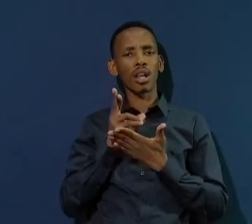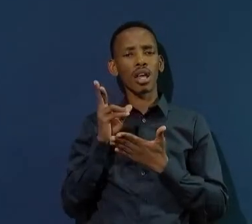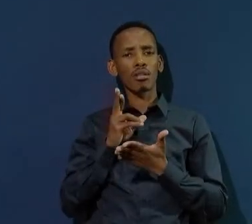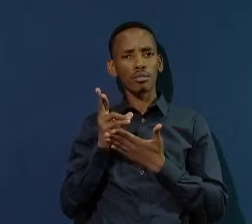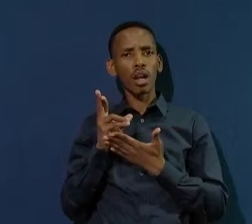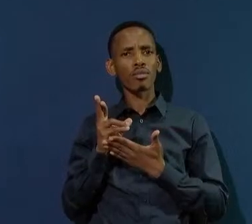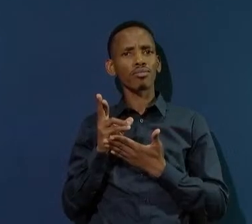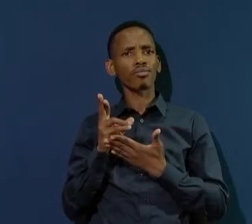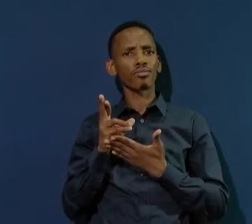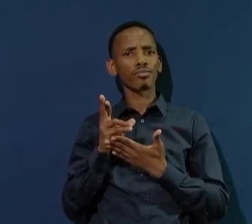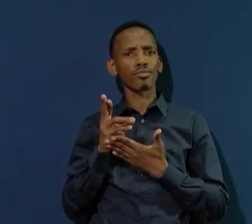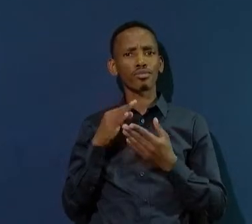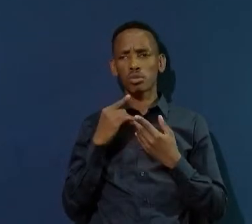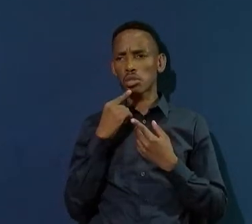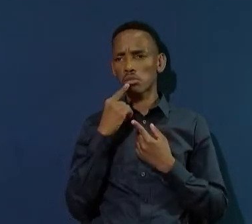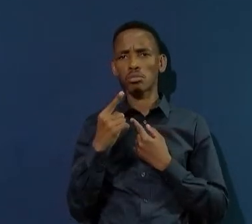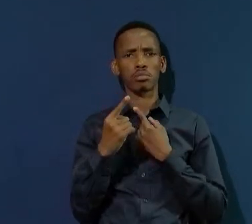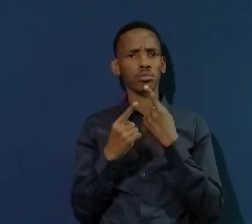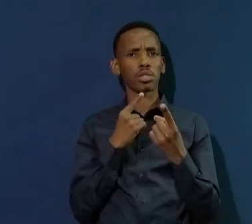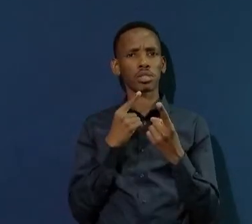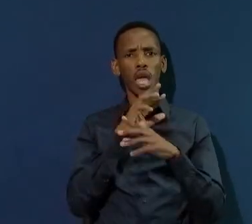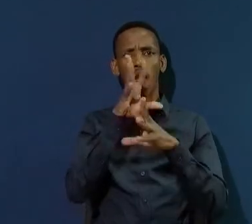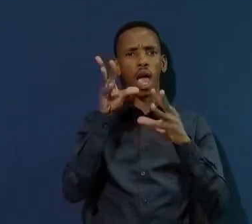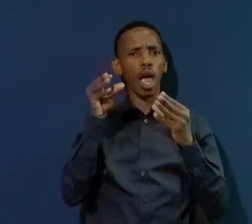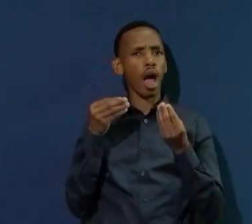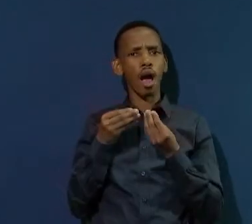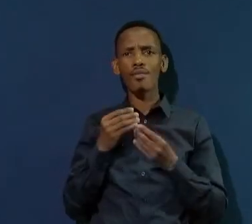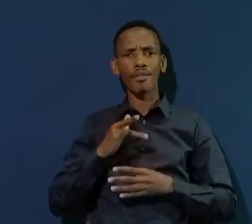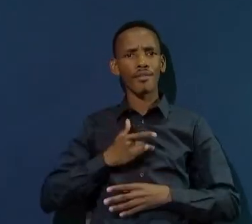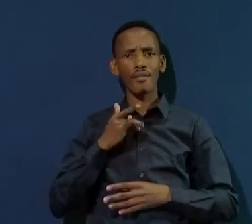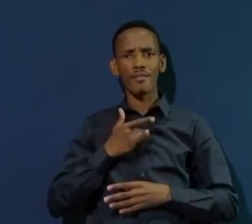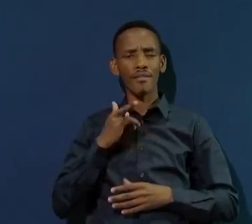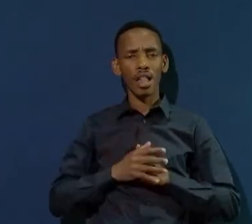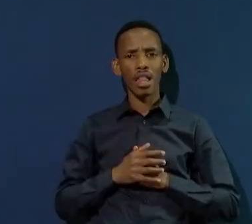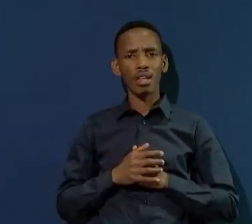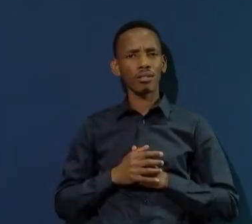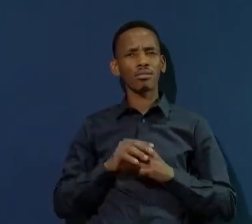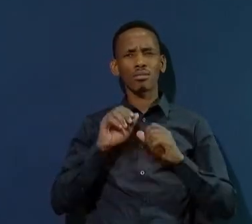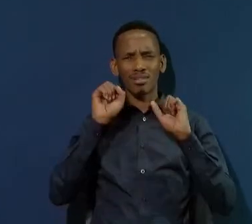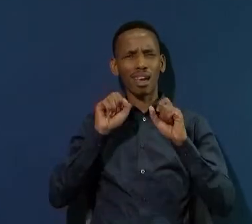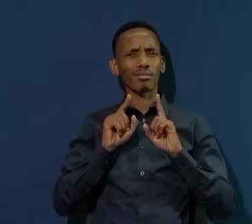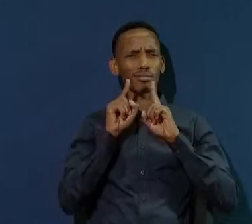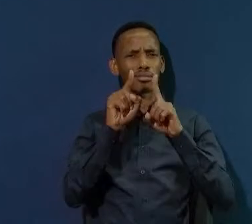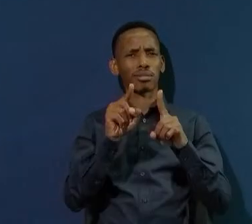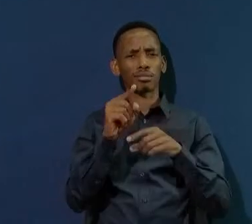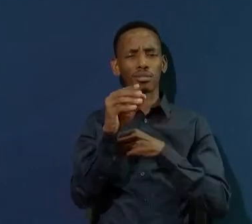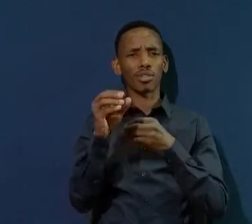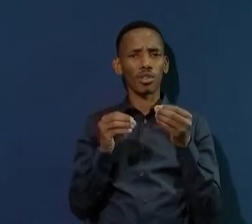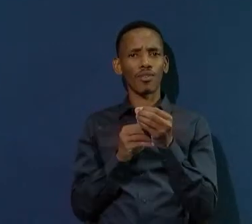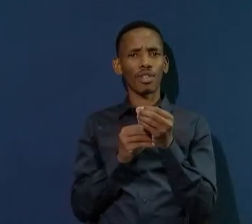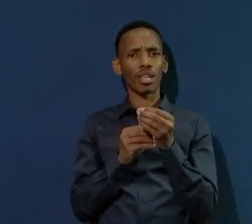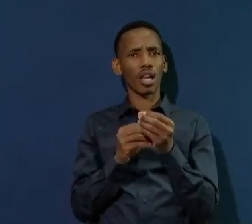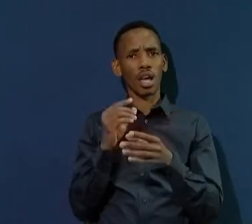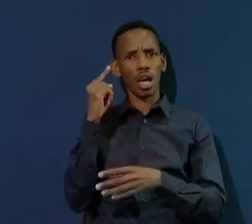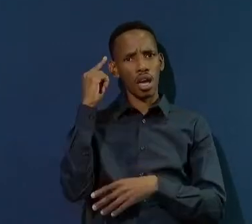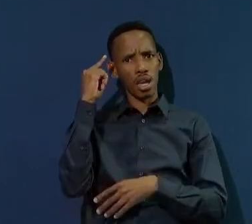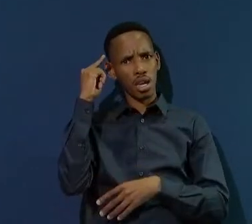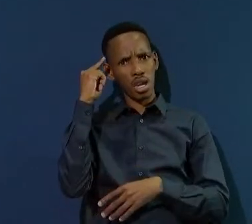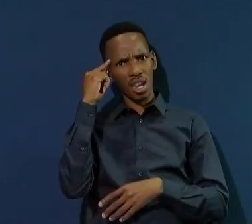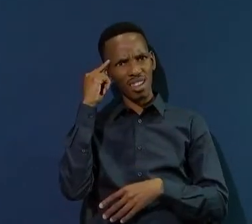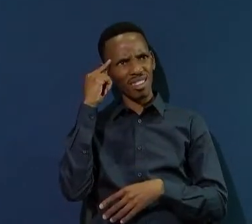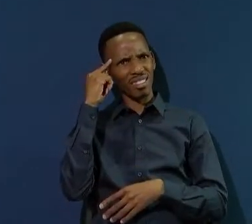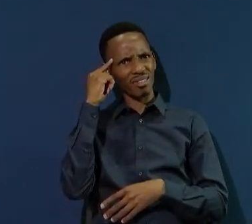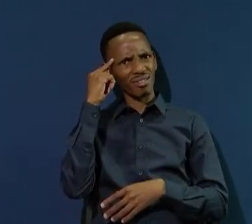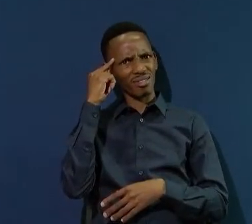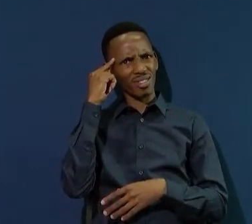voice whatever that you want to voice. You can approach those offices, and I believe it's not only those. go